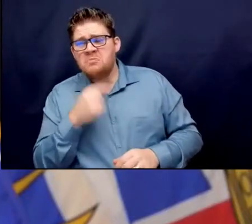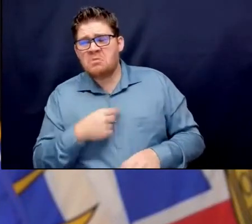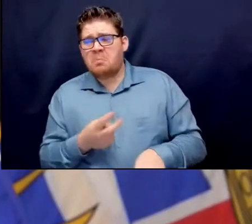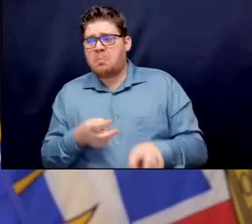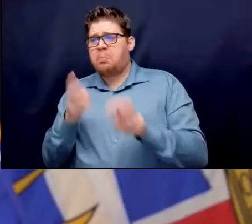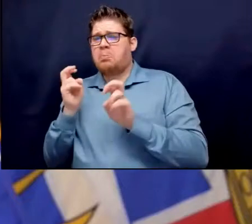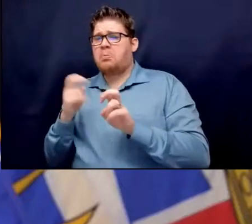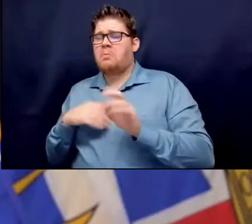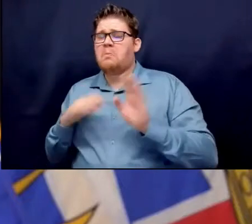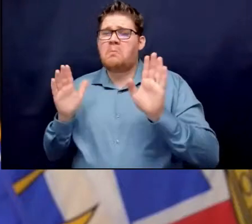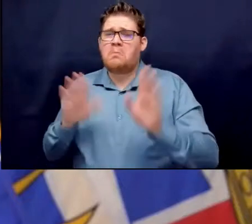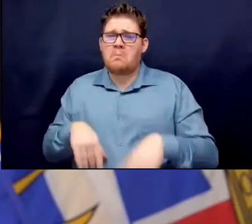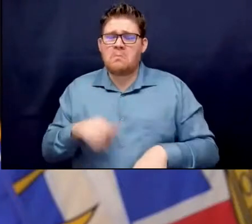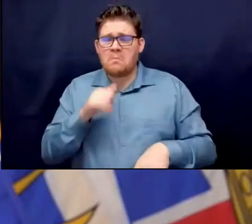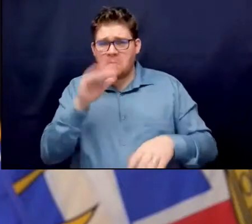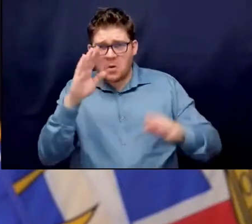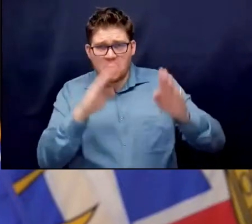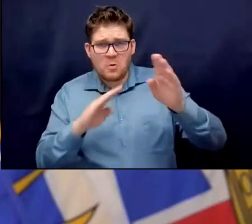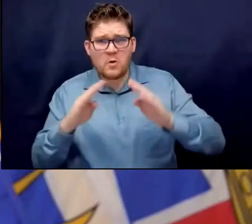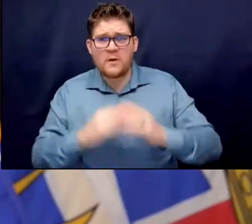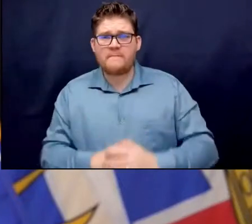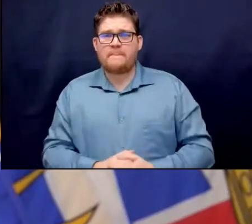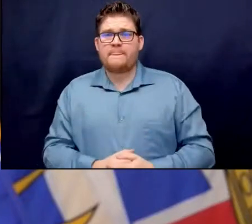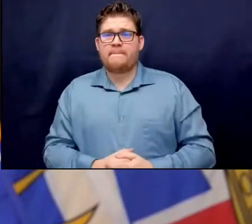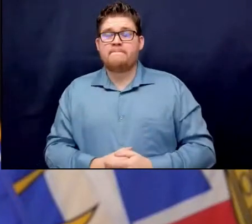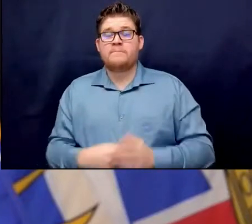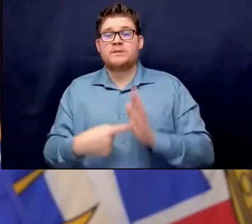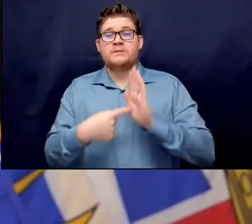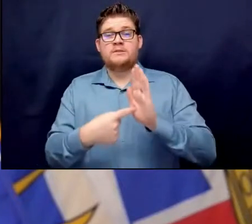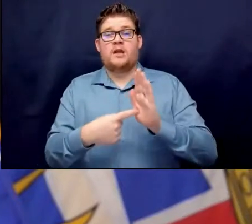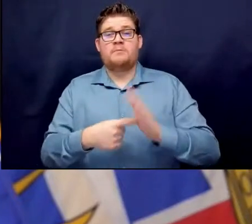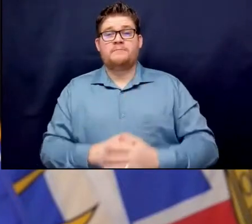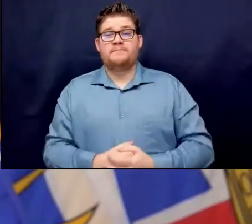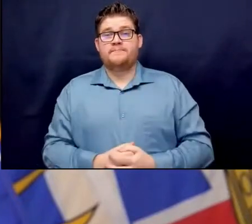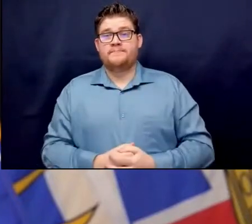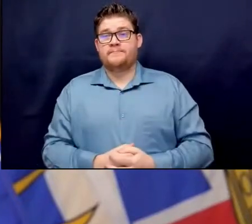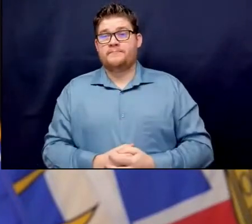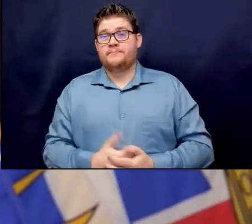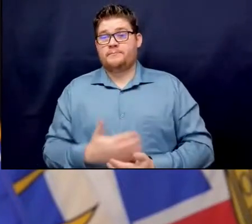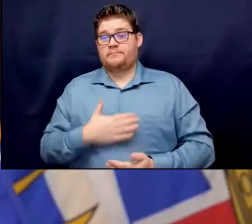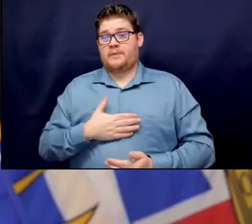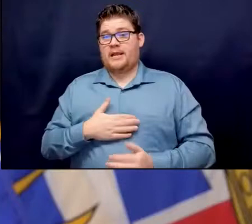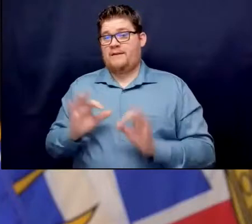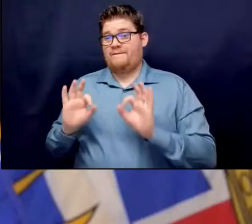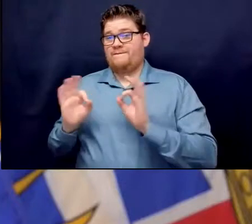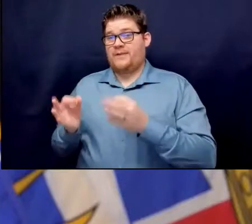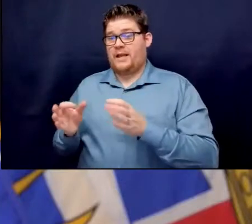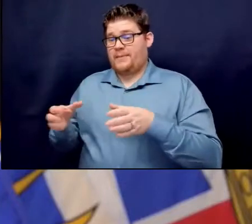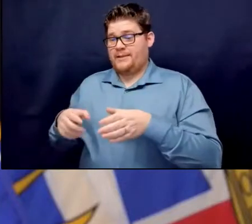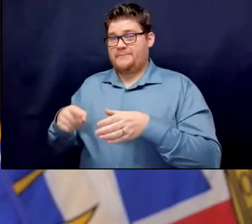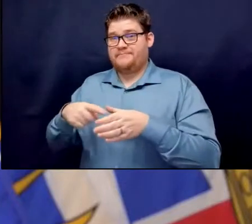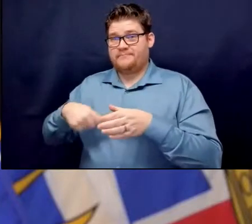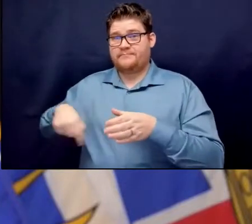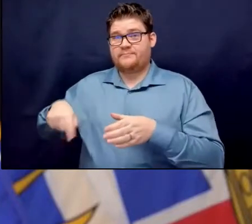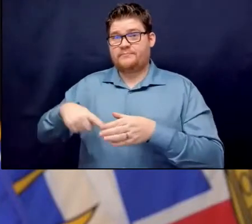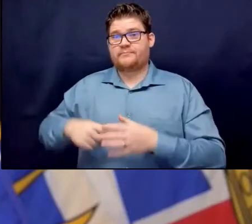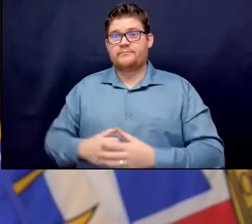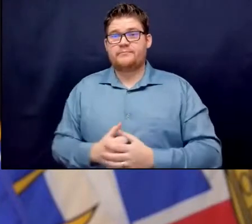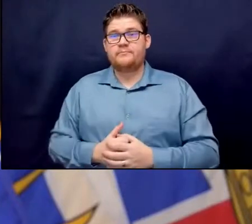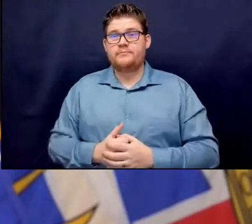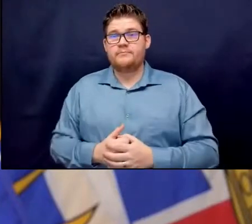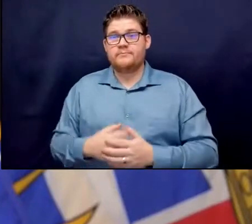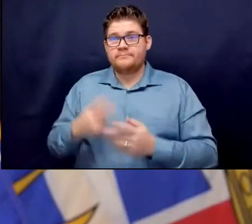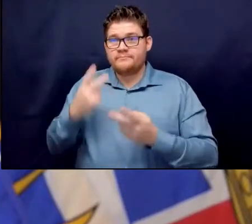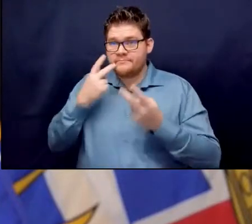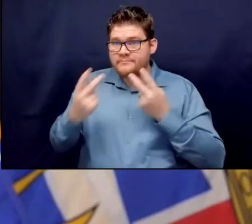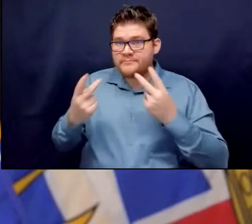because, you know, they're vaccinated, but they've been feeling really lousy, and it's not a nice thing to be sick with this virus.